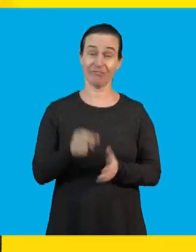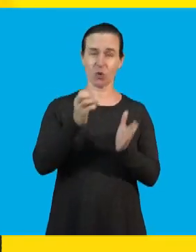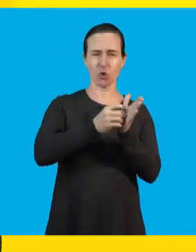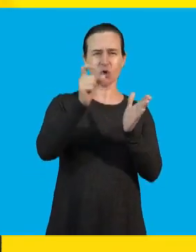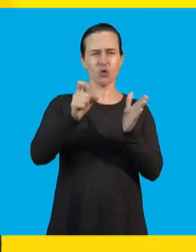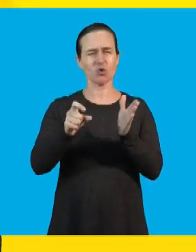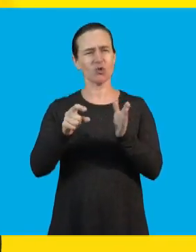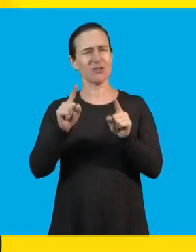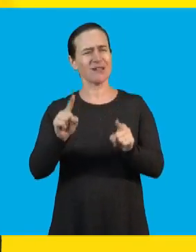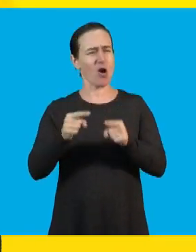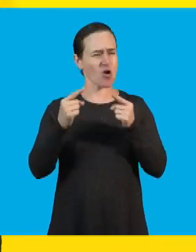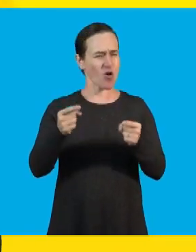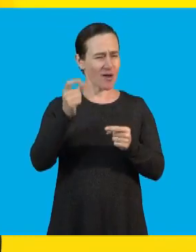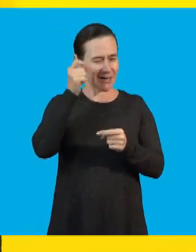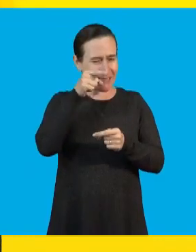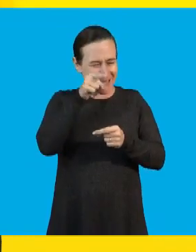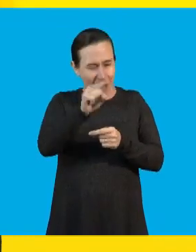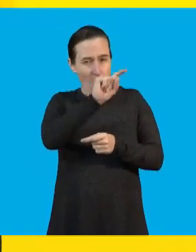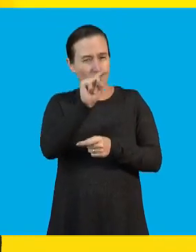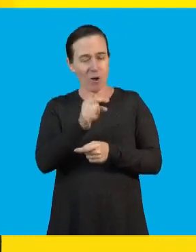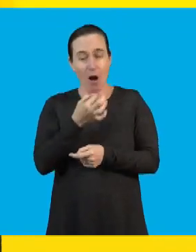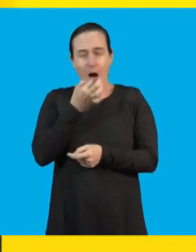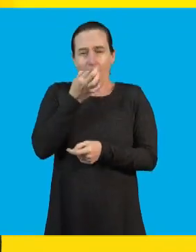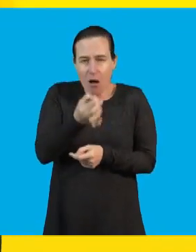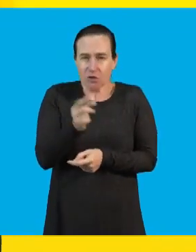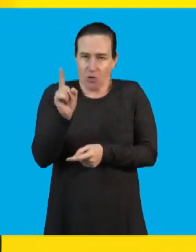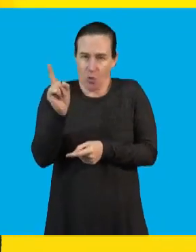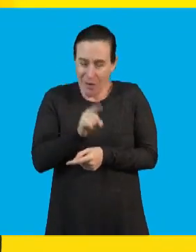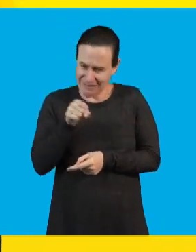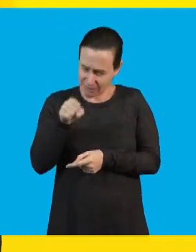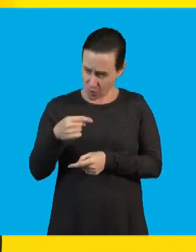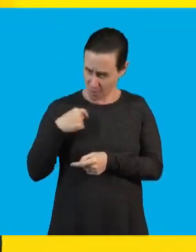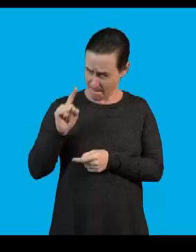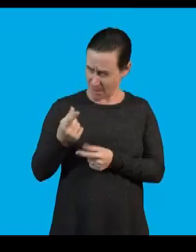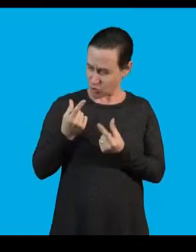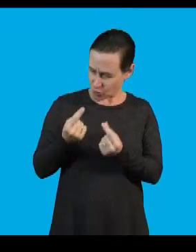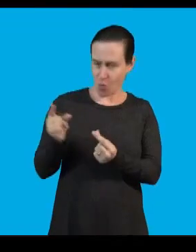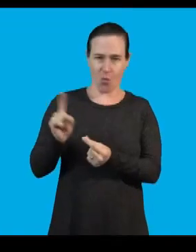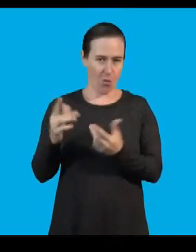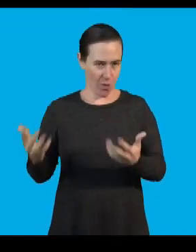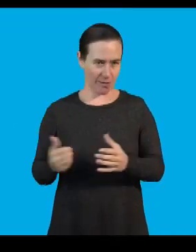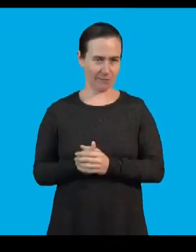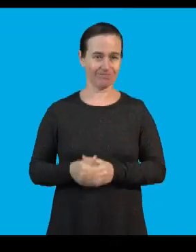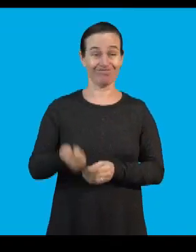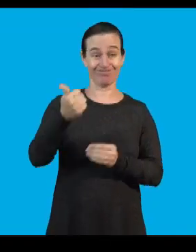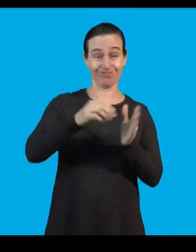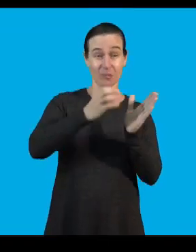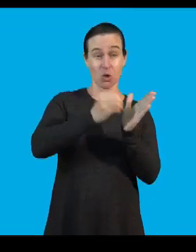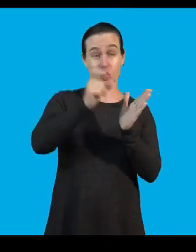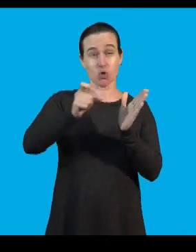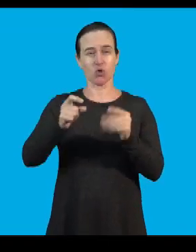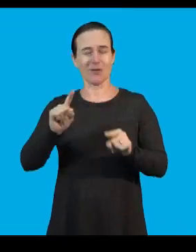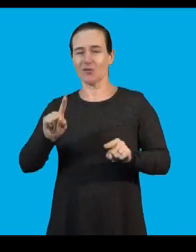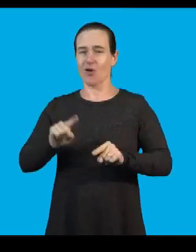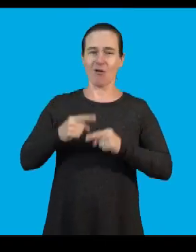the scope of a question. Now remember, the scope of the question is what a question requires. Learners are unable to respond